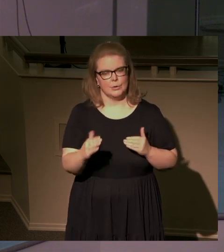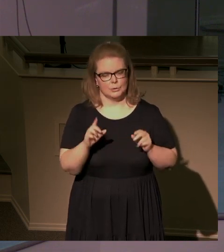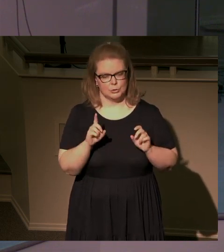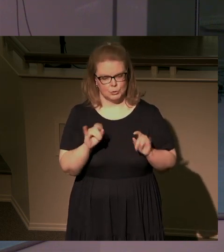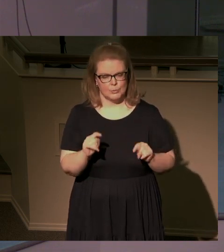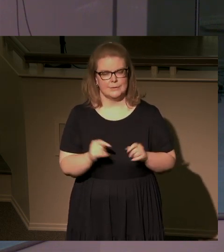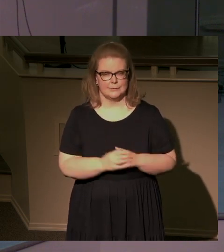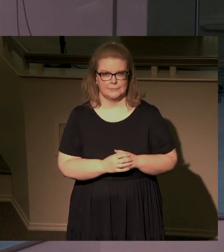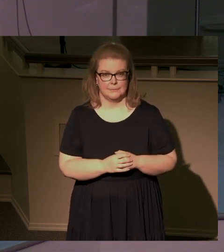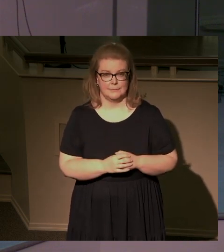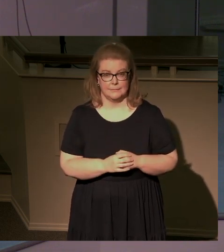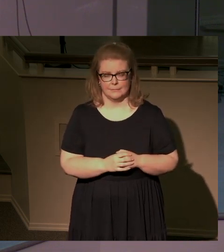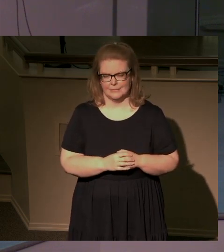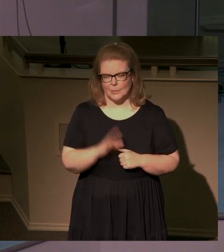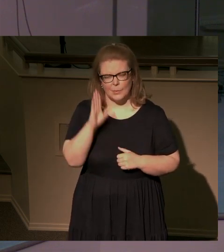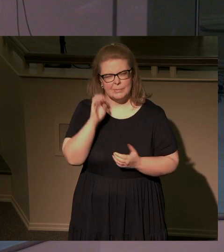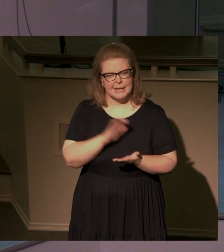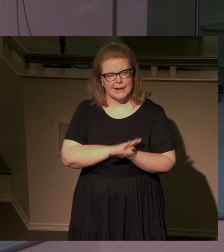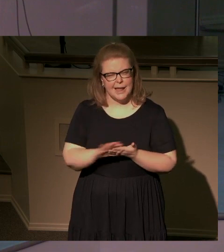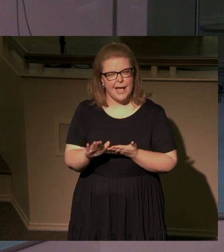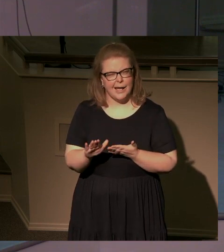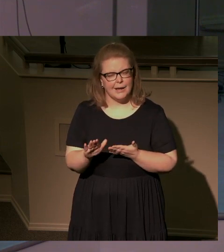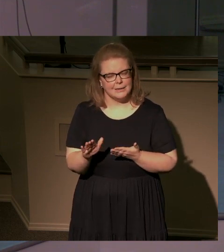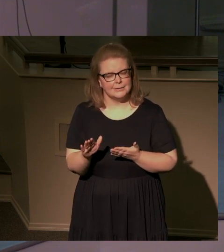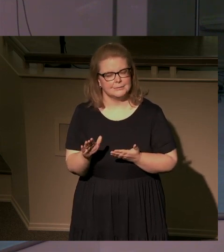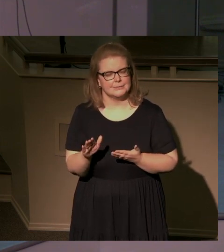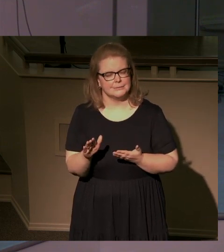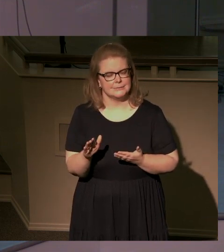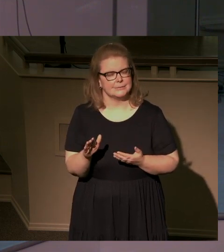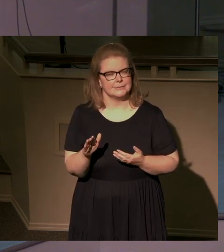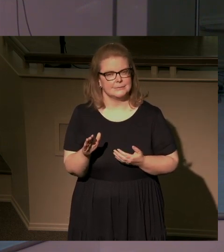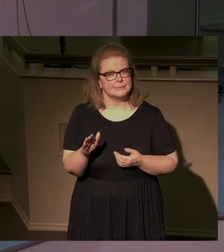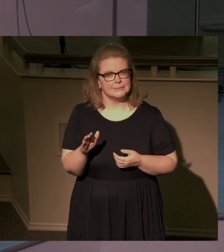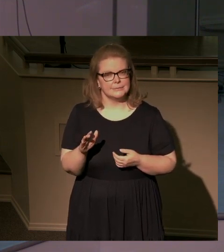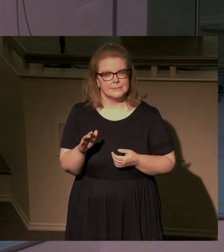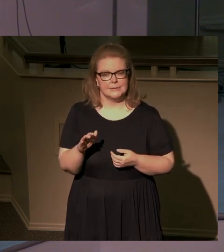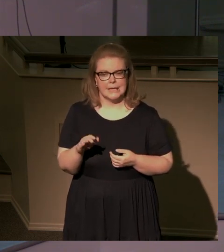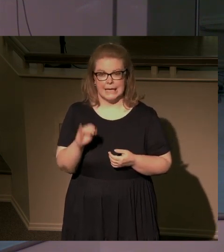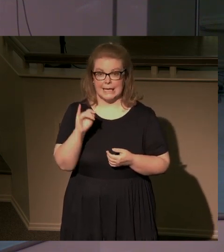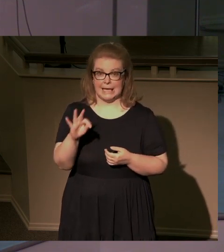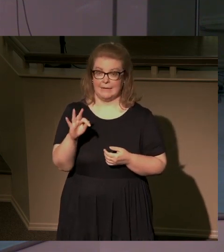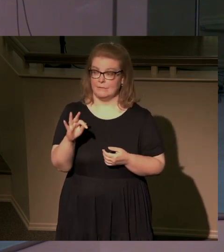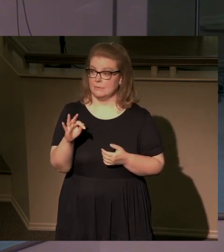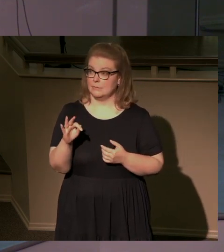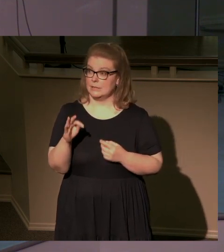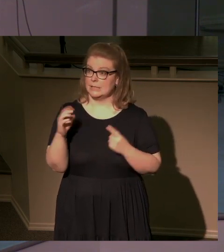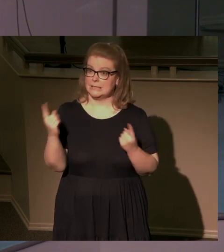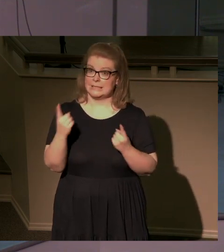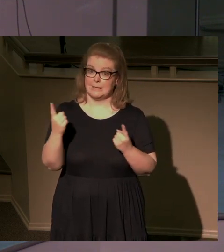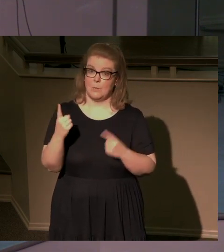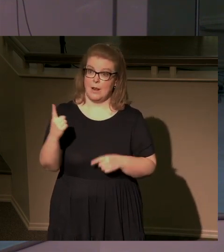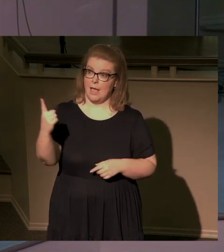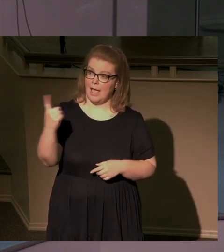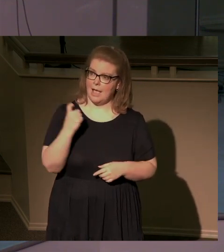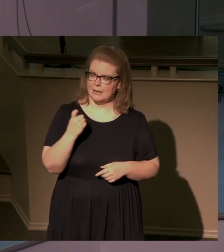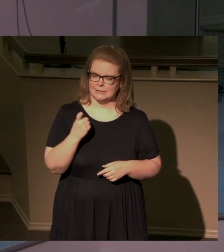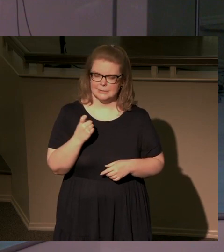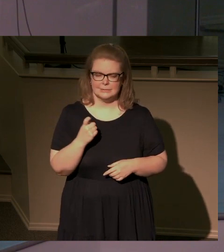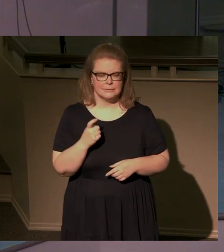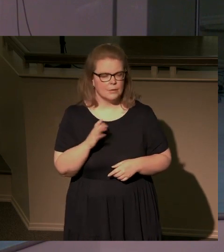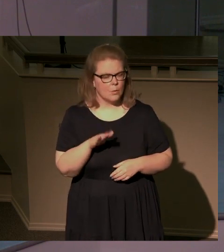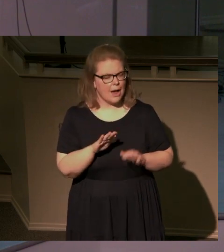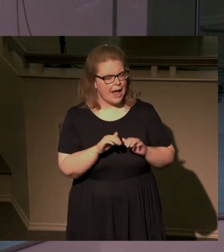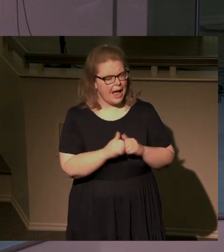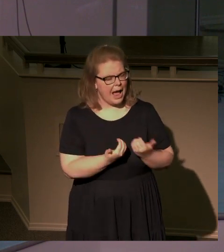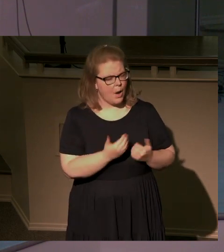It'd be nice, wouldn't it? It'd be nice if when somebody asked us how our kids were